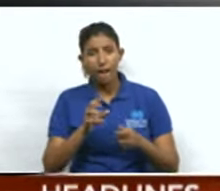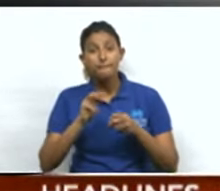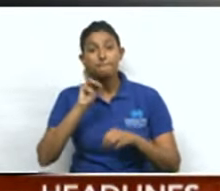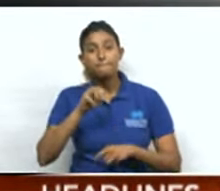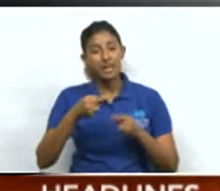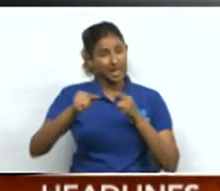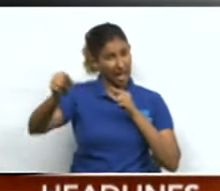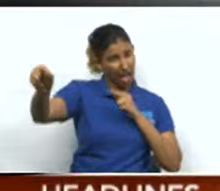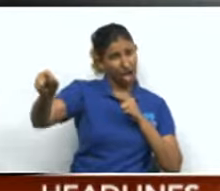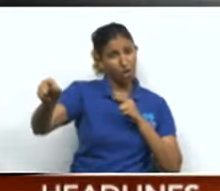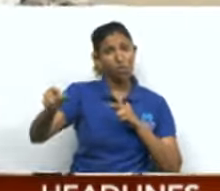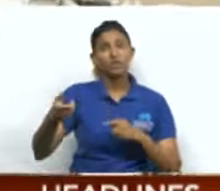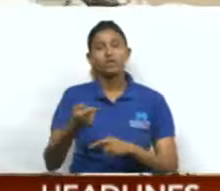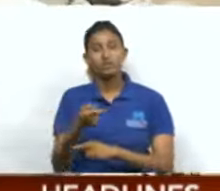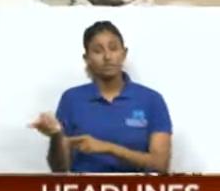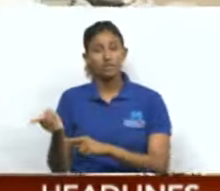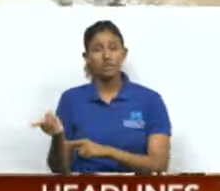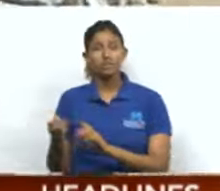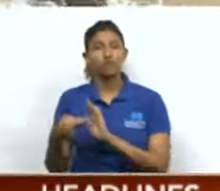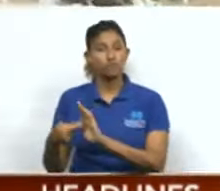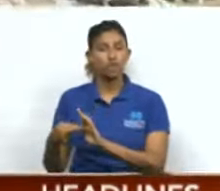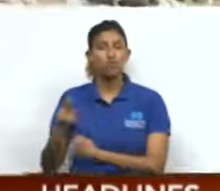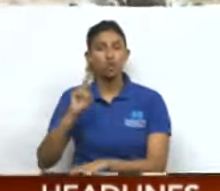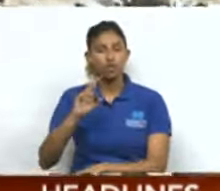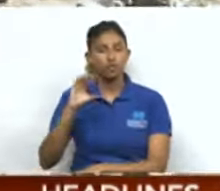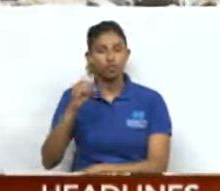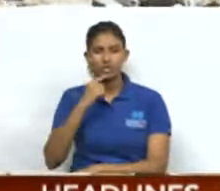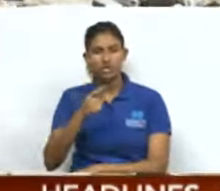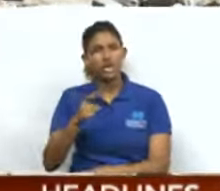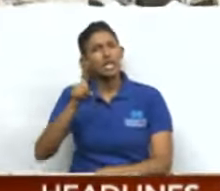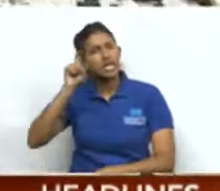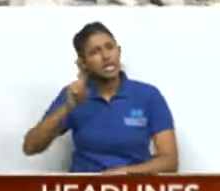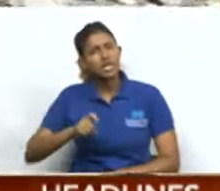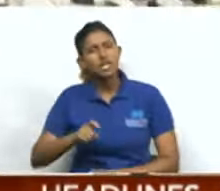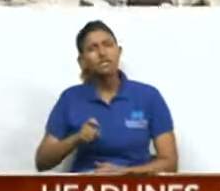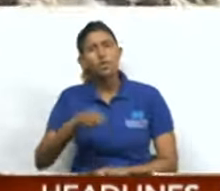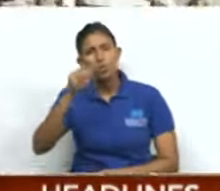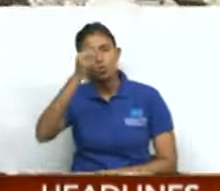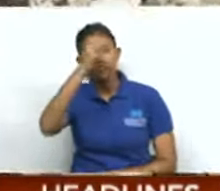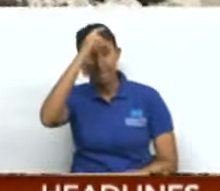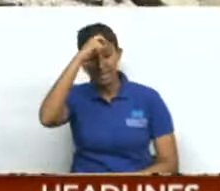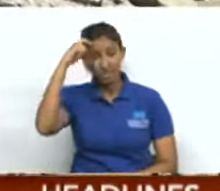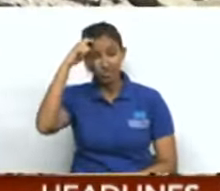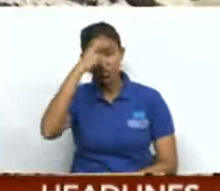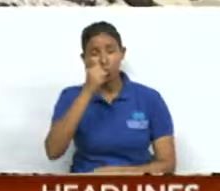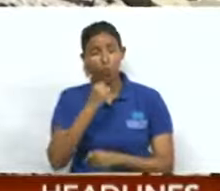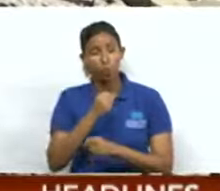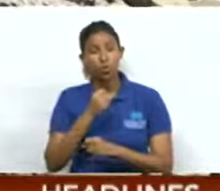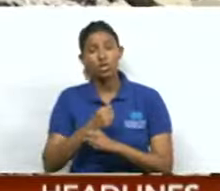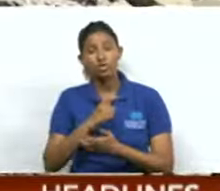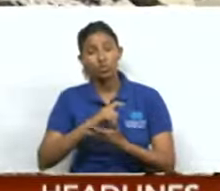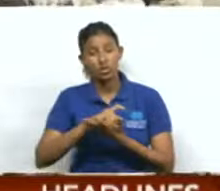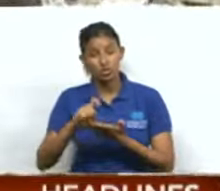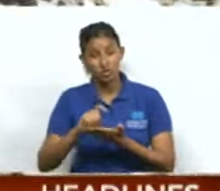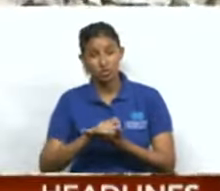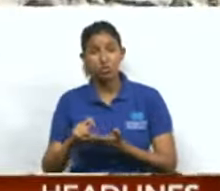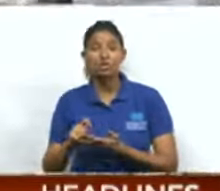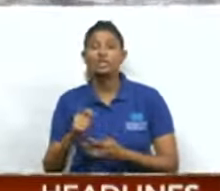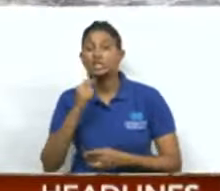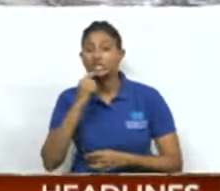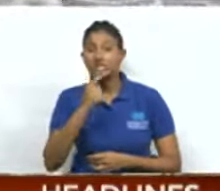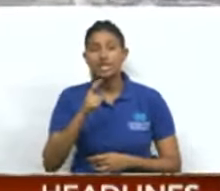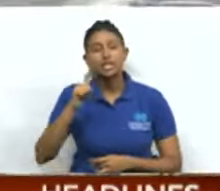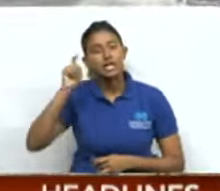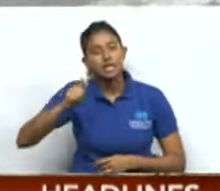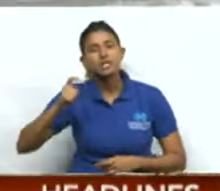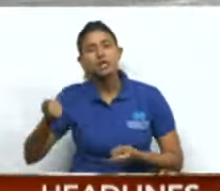Regional Corporation, Raymond Cozier, is calling on the Works and Transport Minister, Rohan Sininan, to help two residents save their homes. The structures